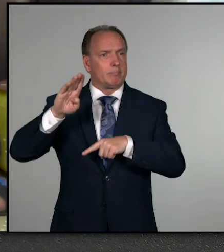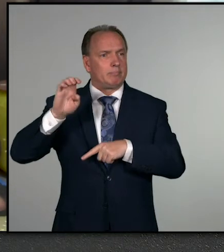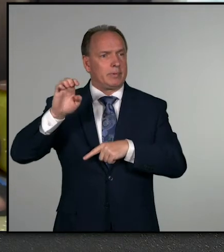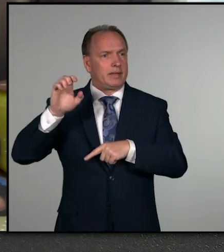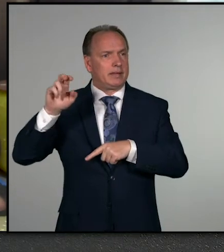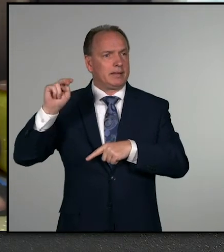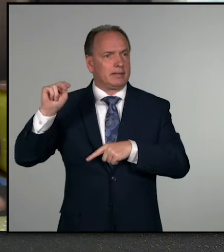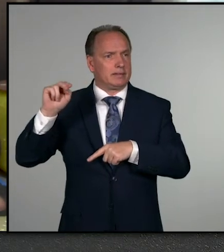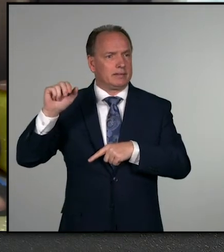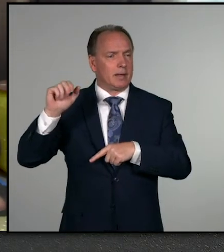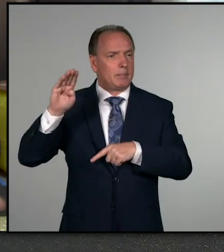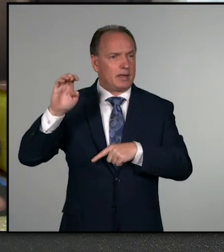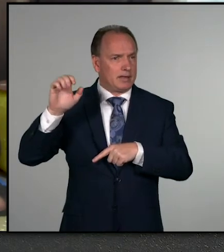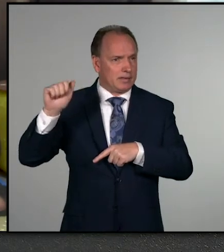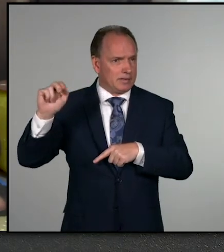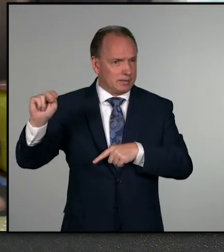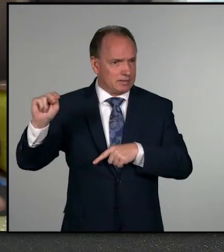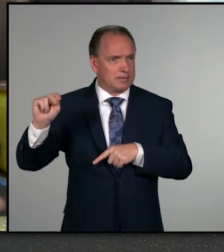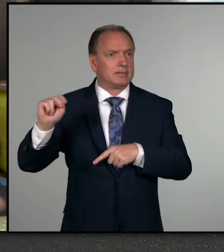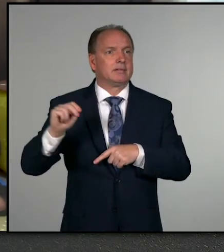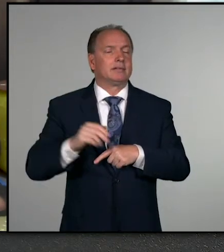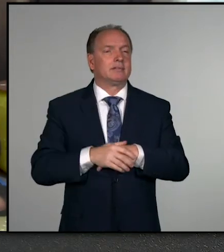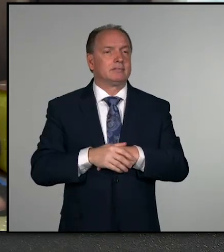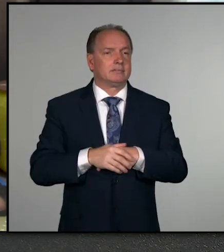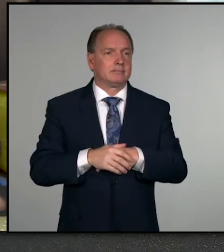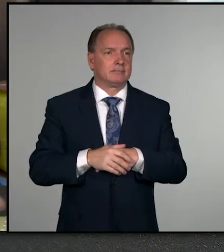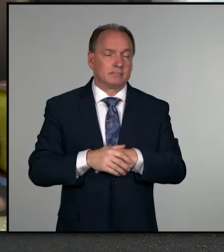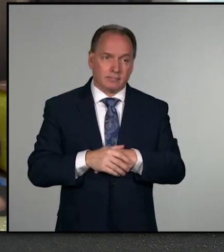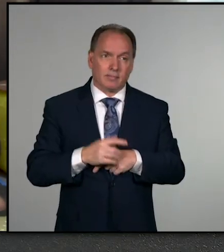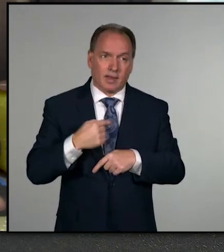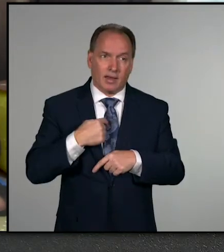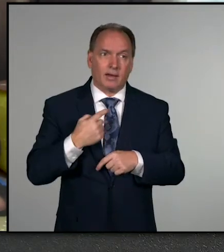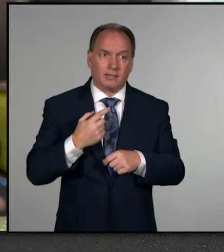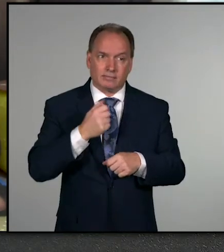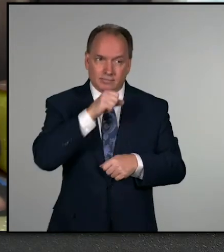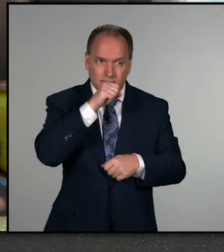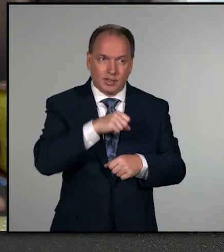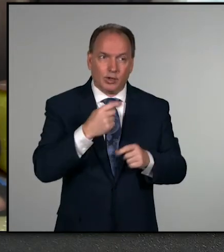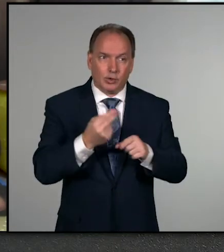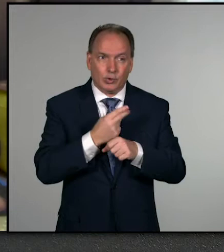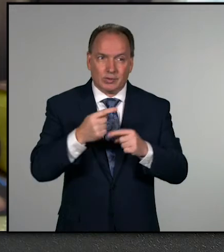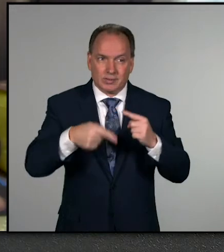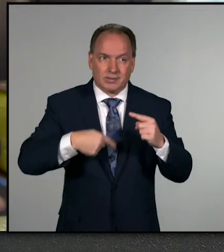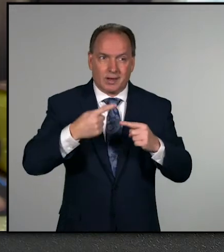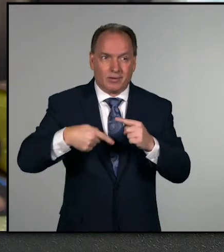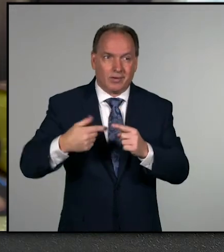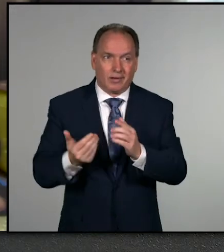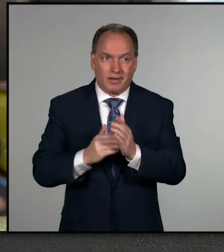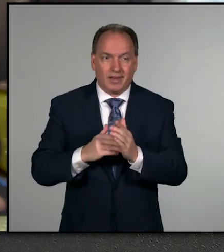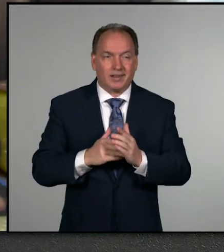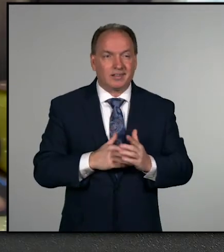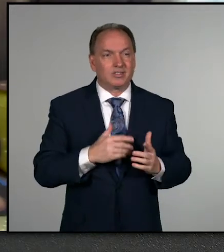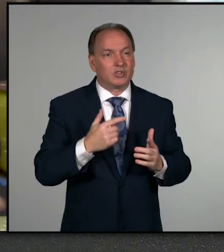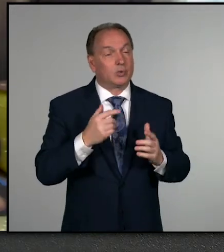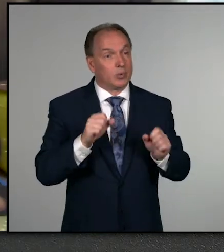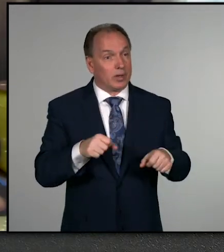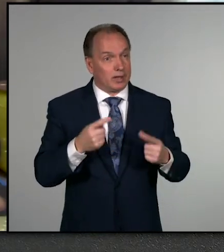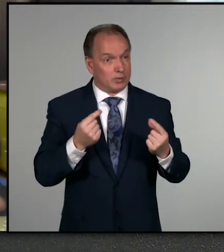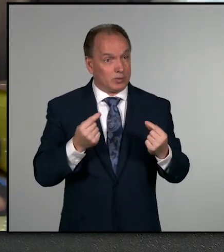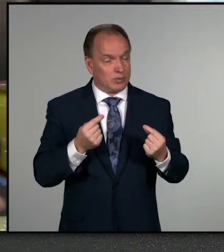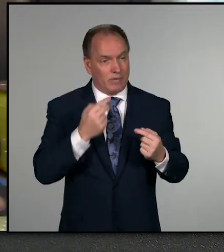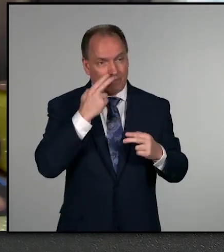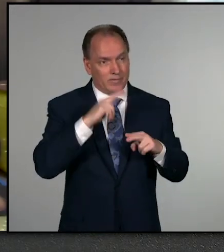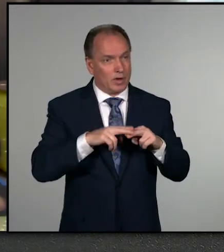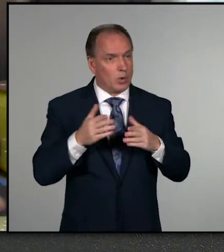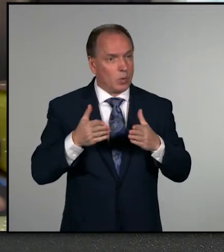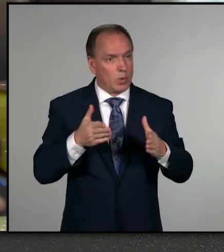it. And I use the other half of my egg carton. I'm always a recycler. I always like to reuse. And what you can do